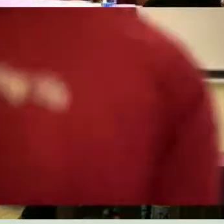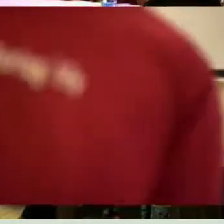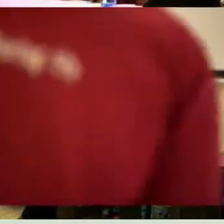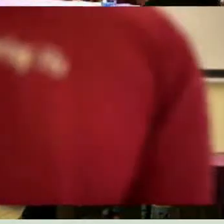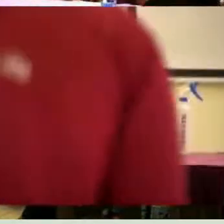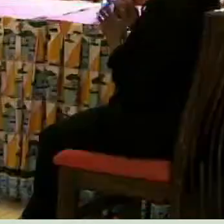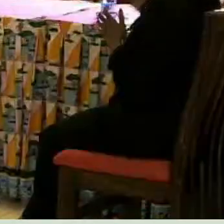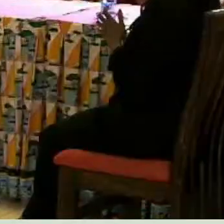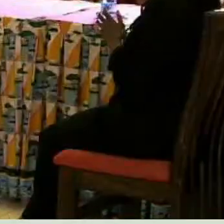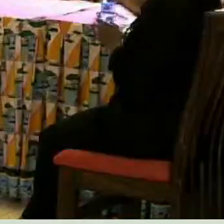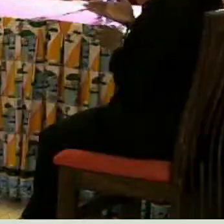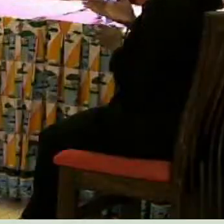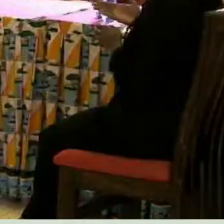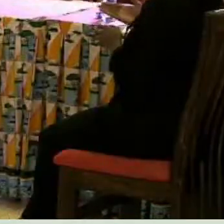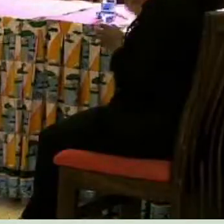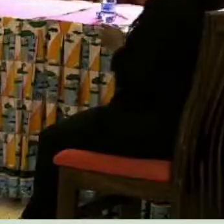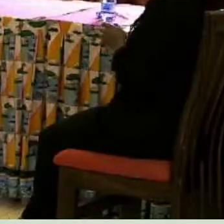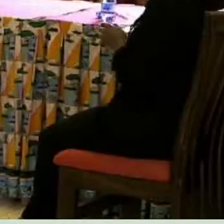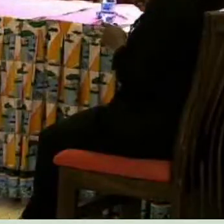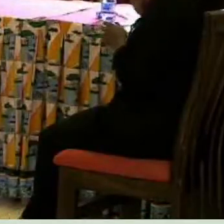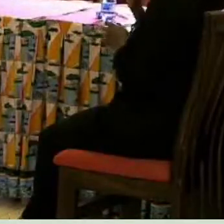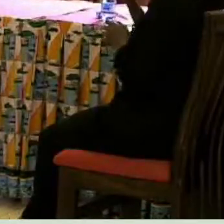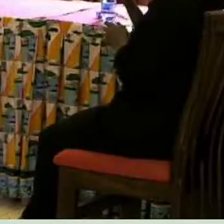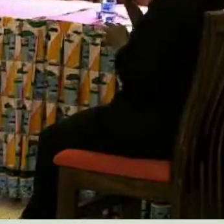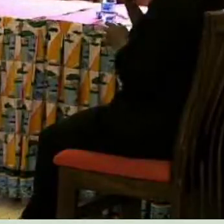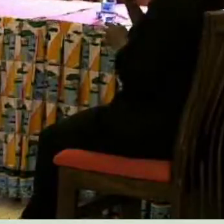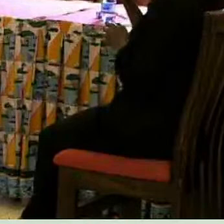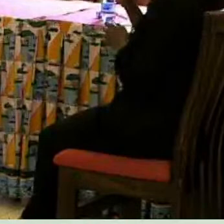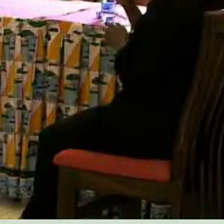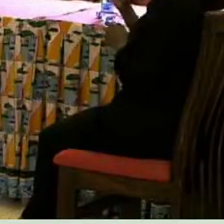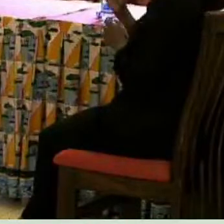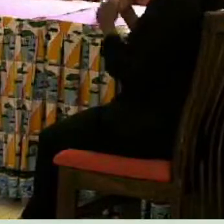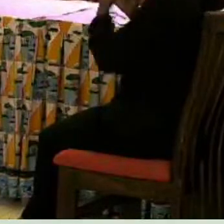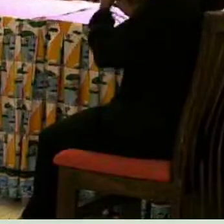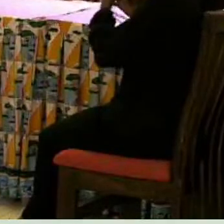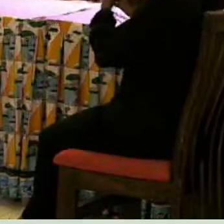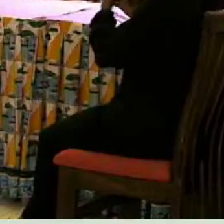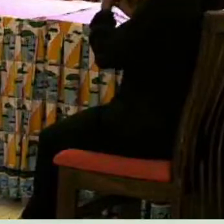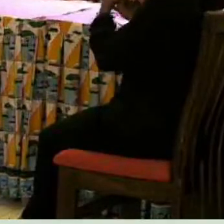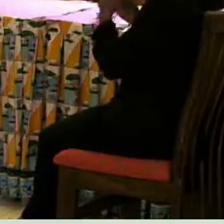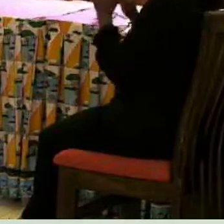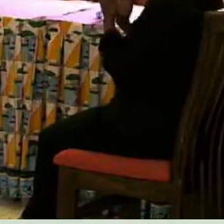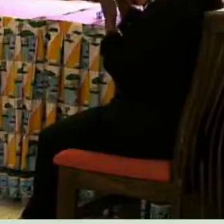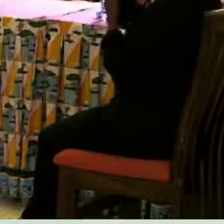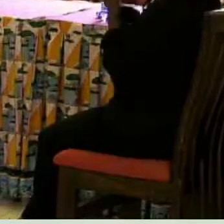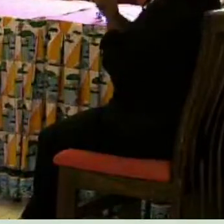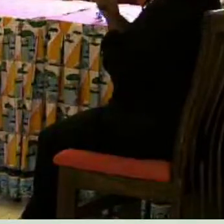Legally, we are here courtesy of Article 48 of the Constitution. I know I'm speaking to